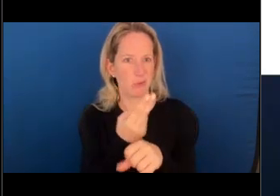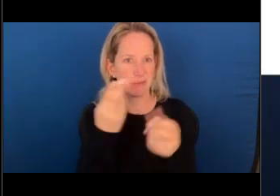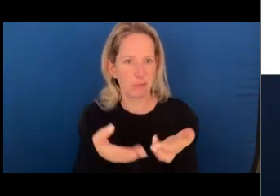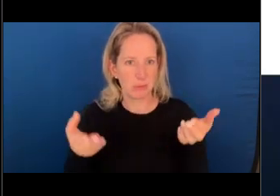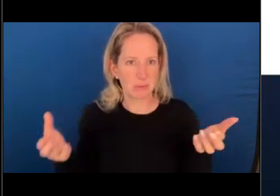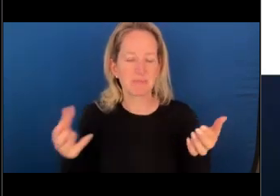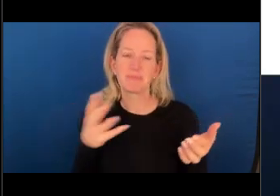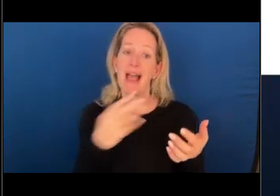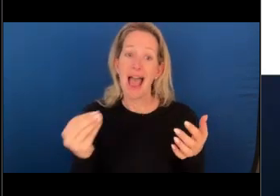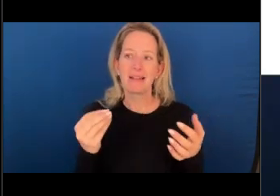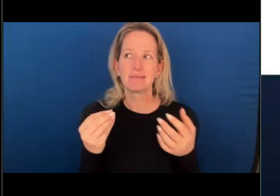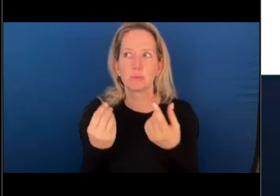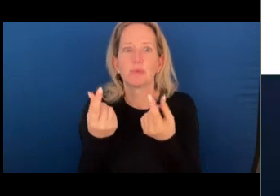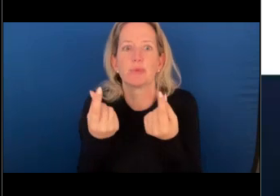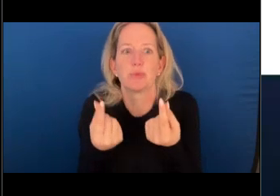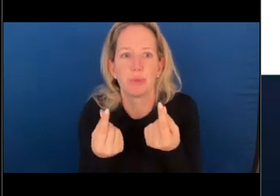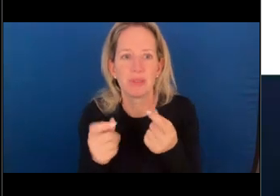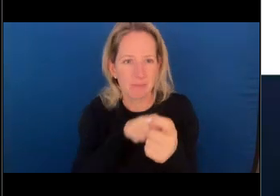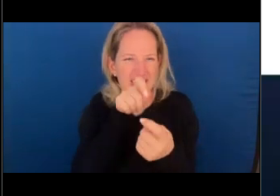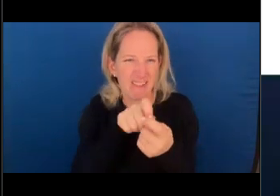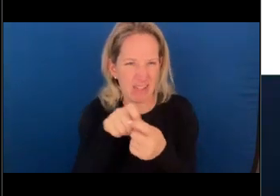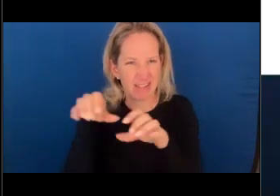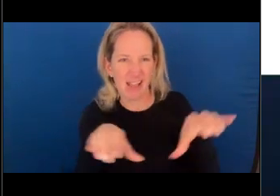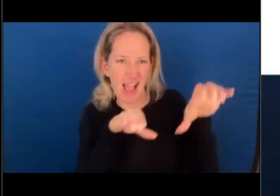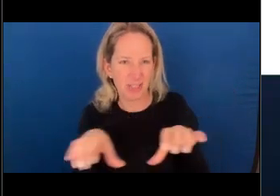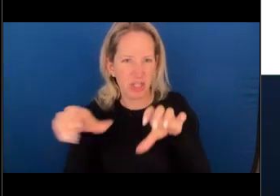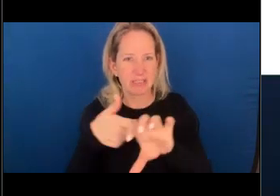those specific sectors as well. Next slide.